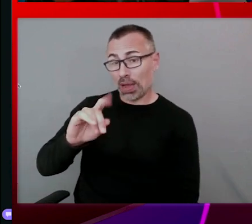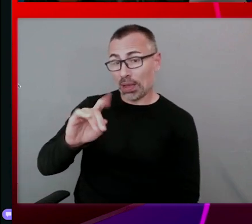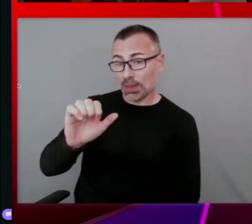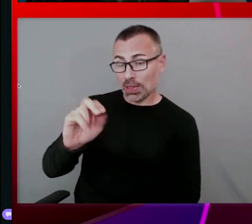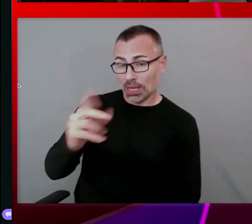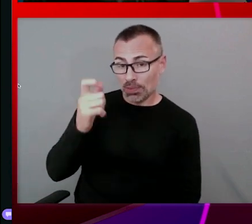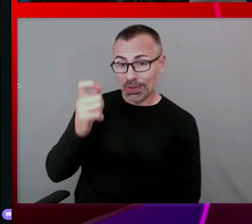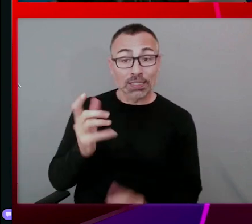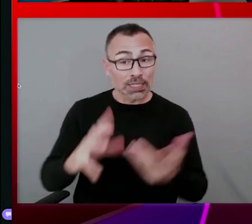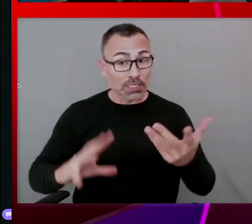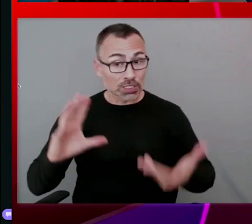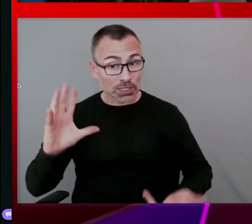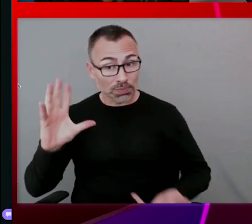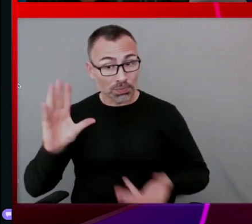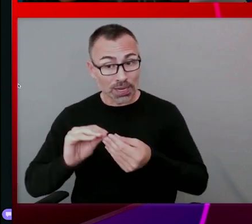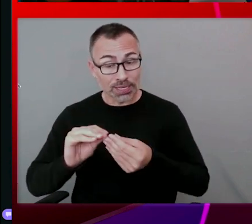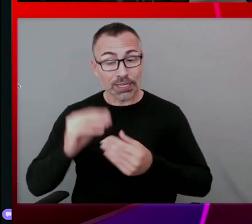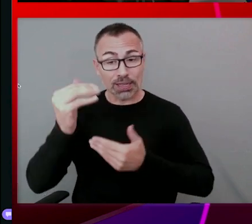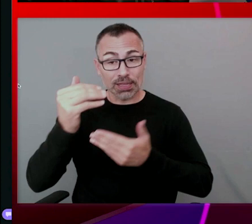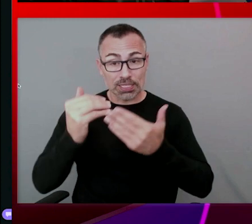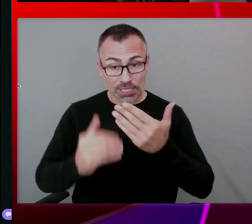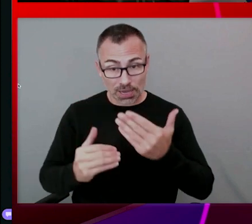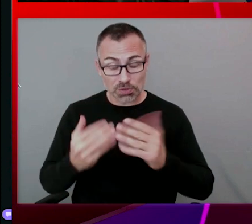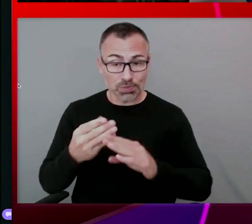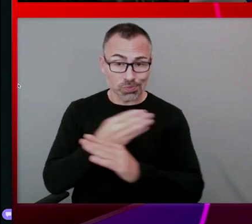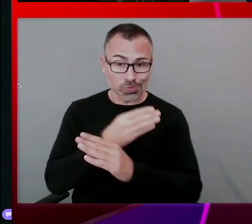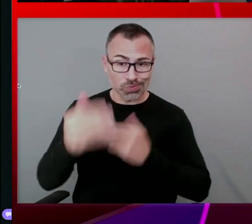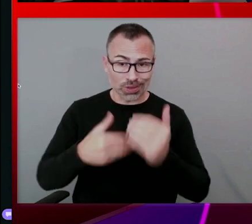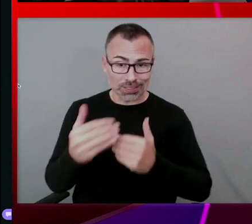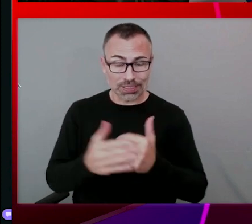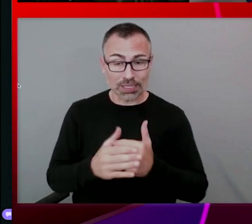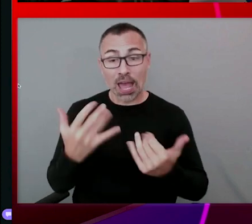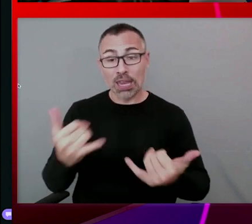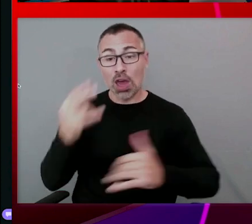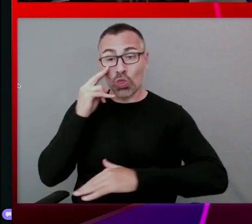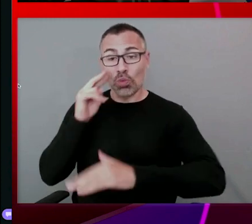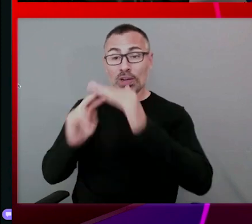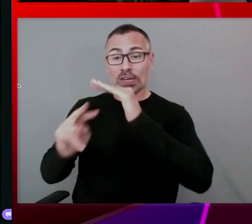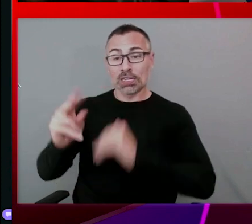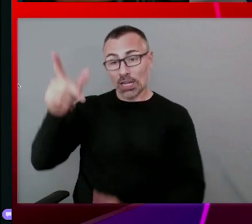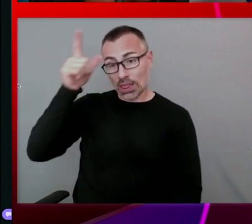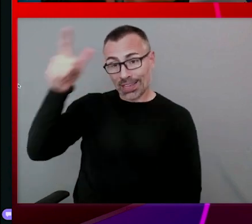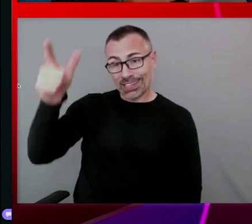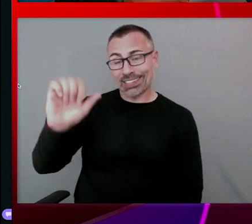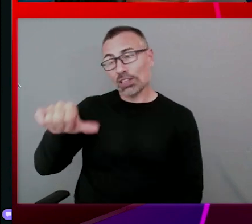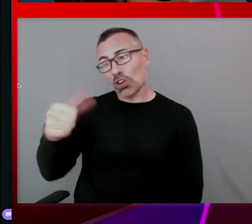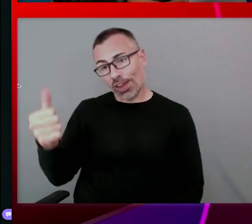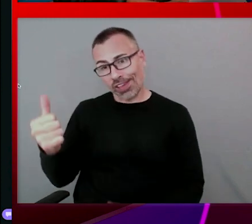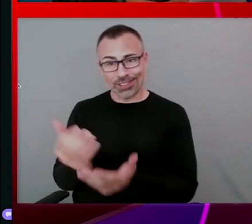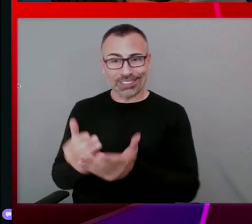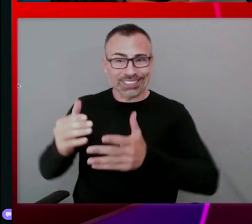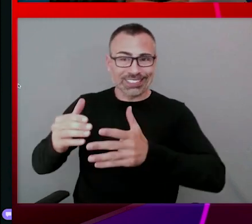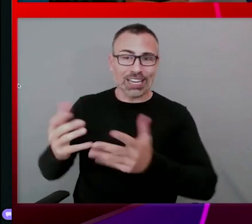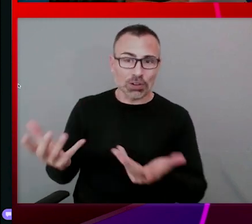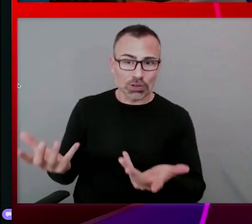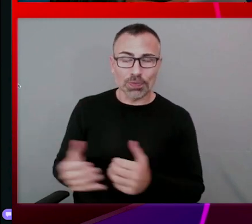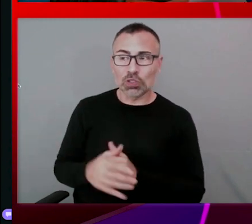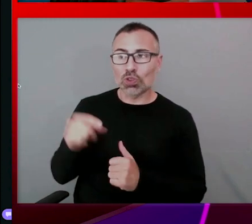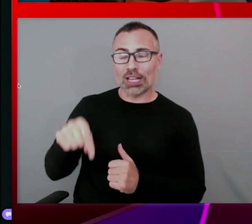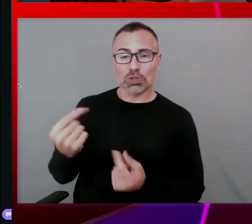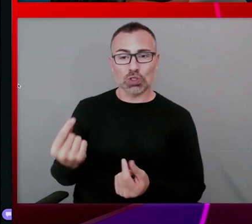step, right? All the data Wrangler steps, and then the prediction logic as another sort of container. So that's what this is doing.